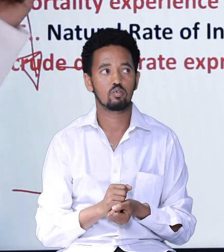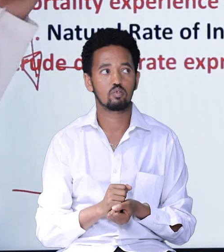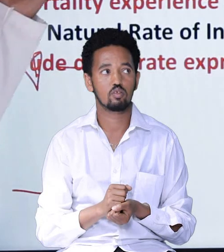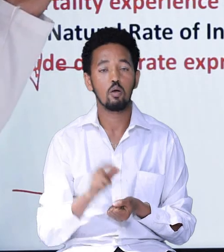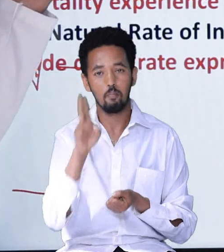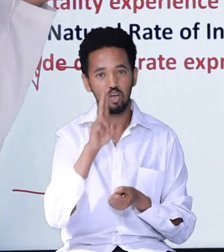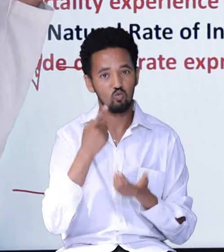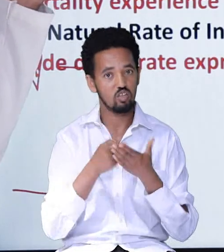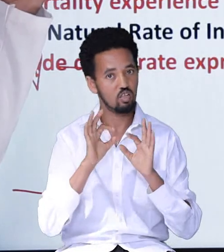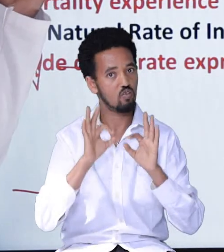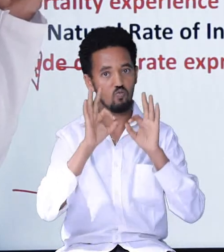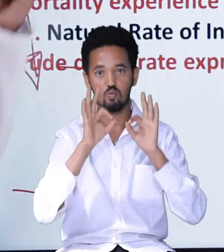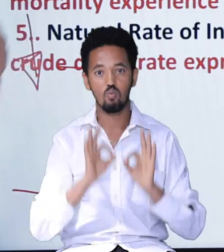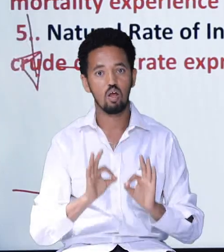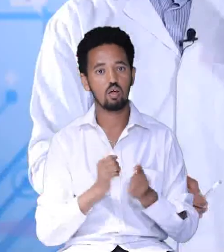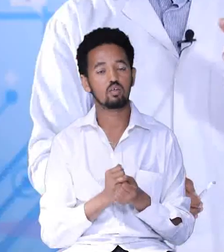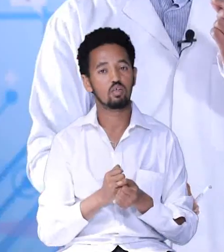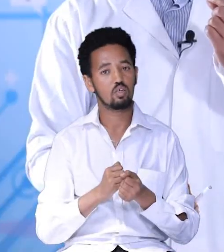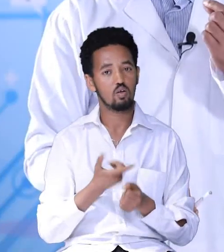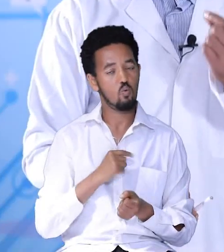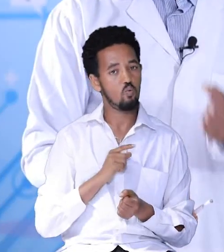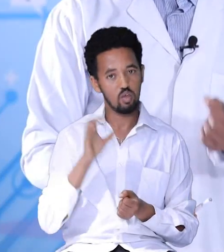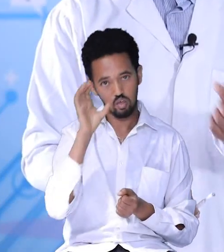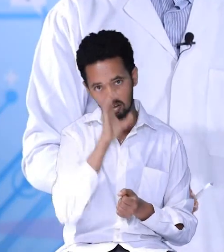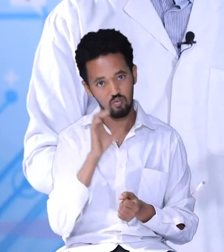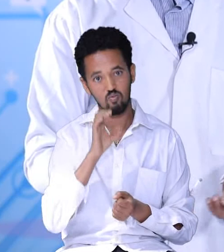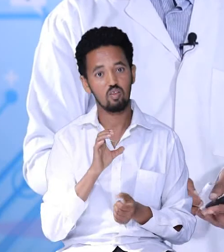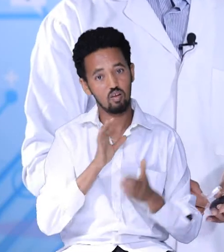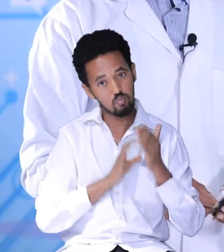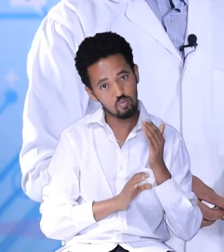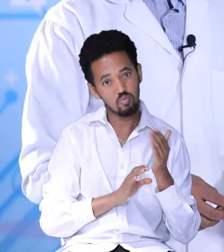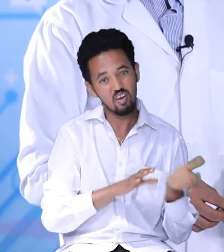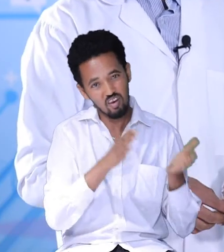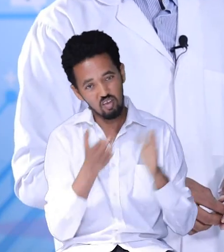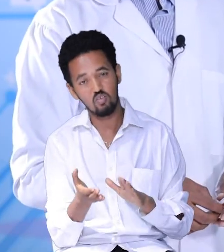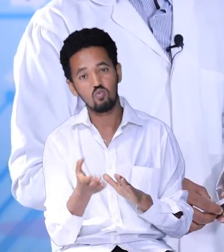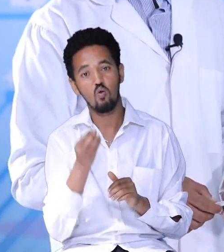By using this formula, you can find the amount of days of mothers in Ethiopia.